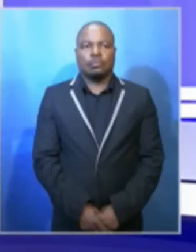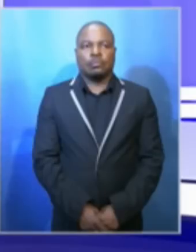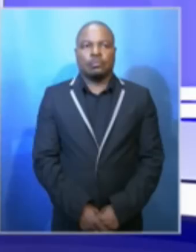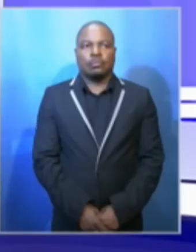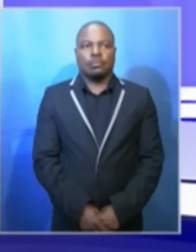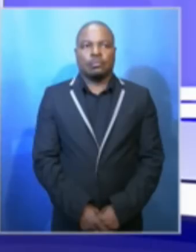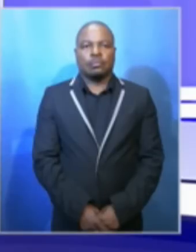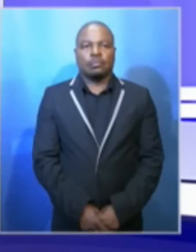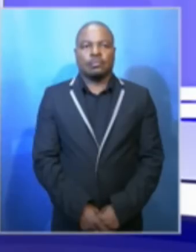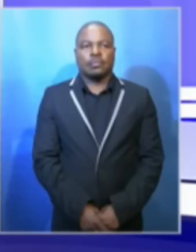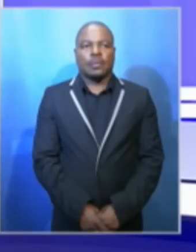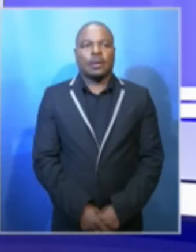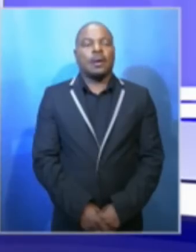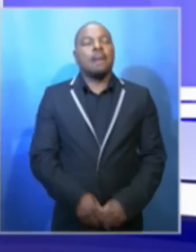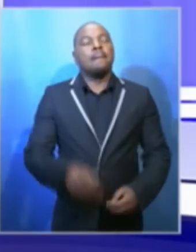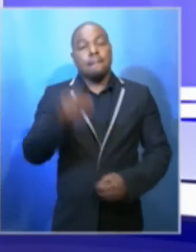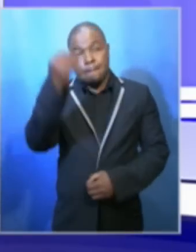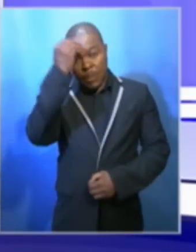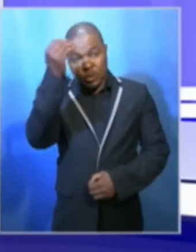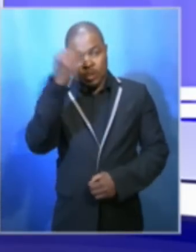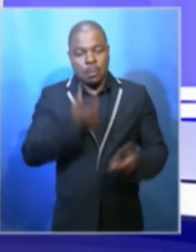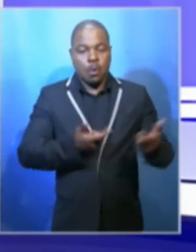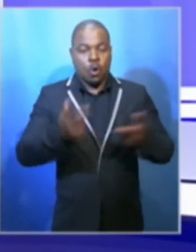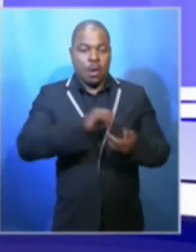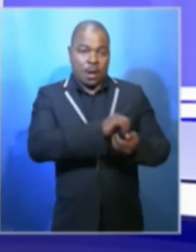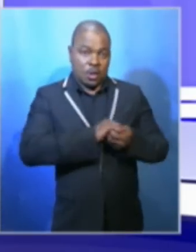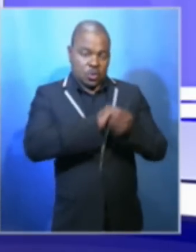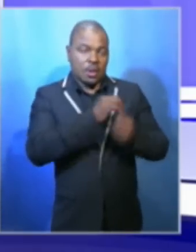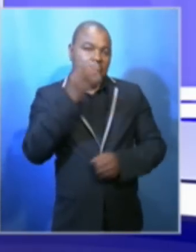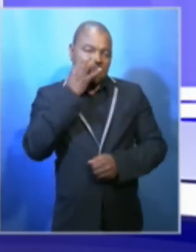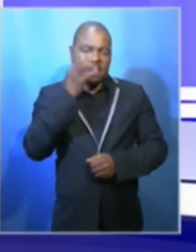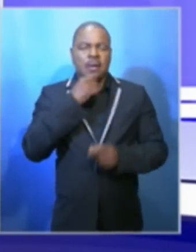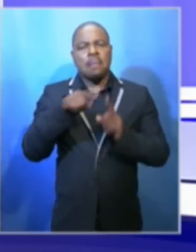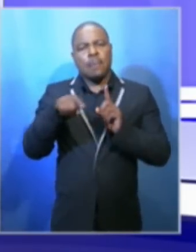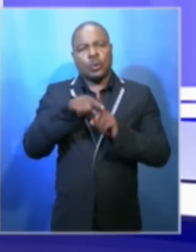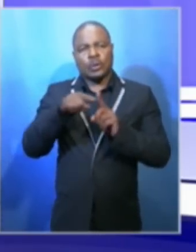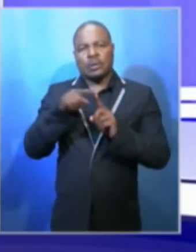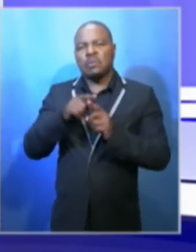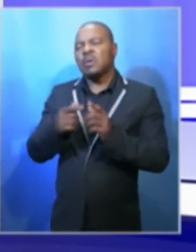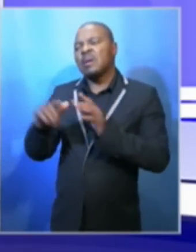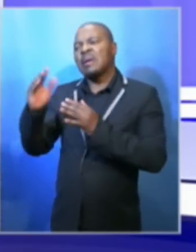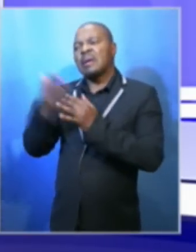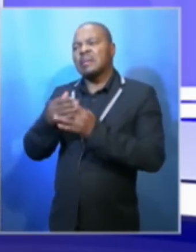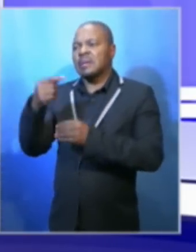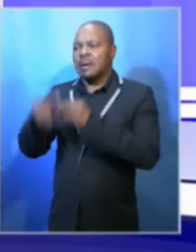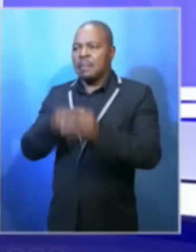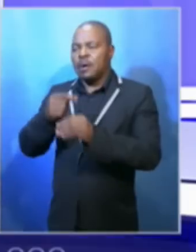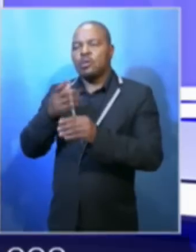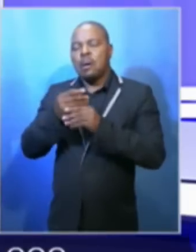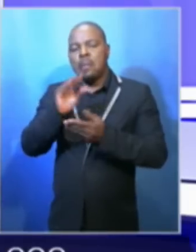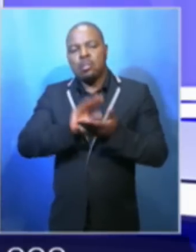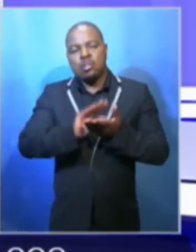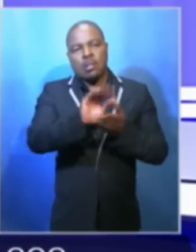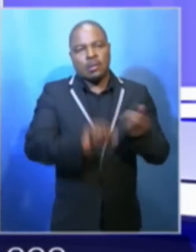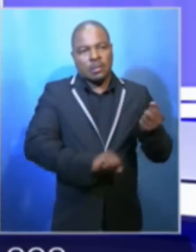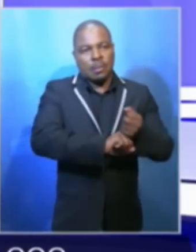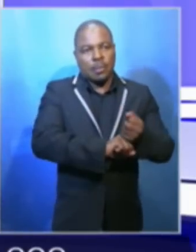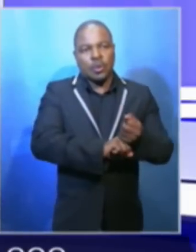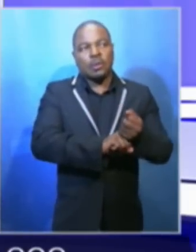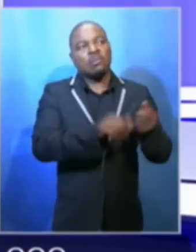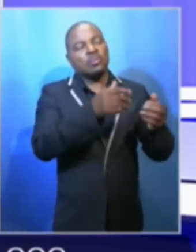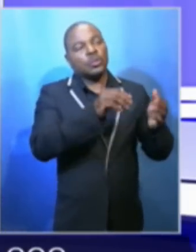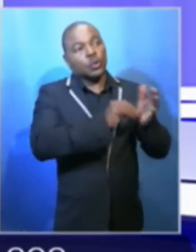Muslim Lawyers Association ya re tletse tsholofelo ya gore kgetsi ya go etletsa ka matlo le borukgutli kgatlhano le Ziad Horzuk ga